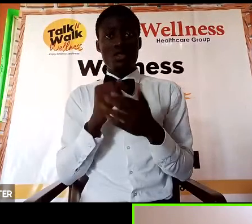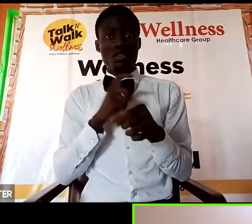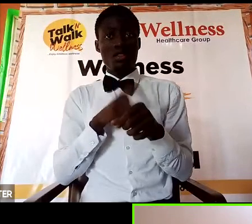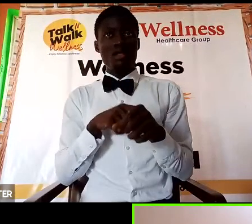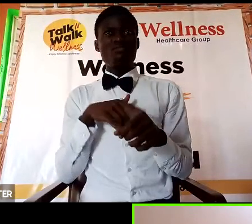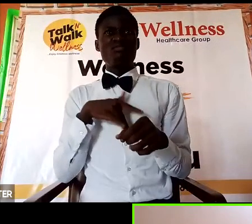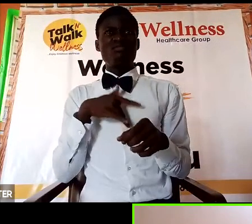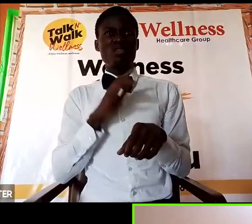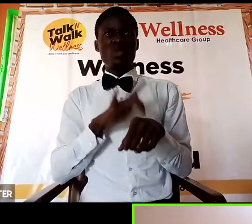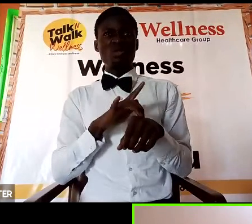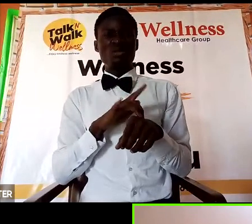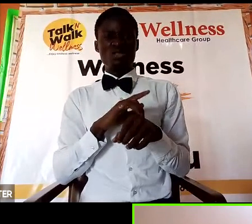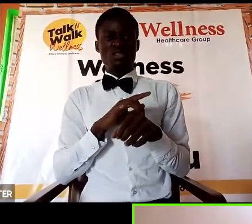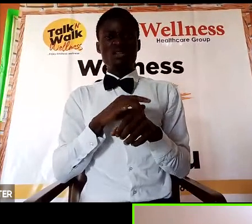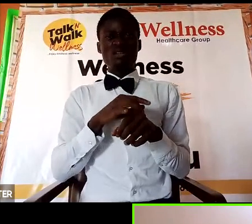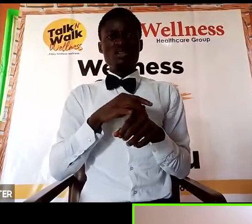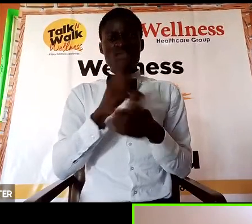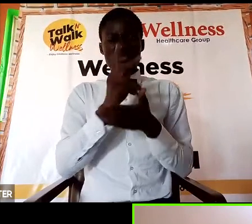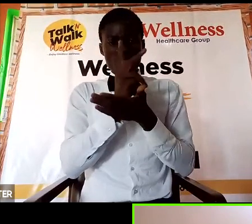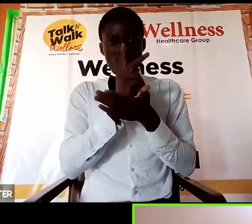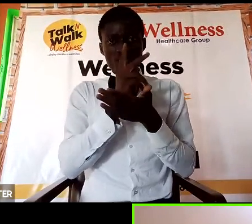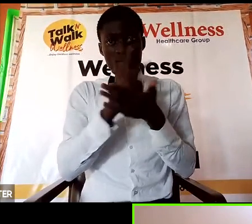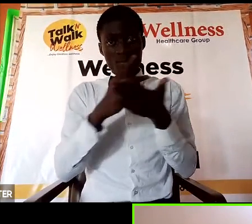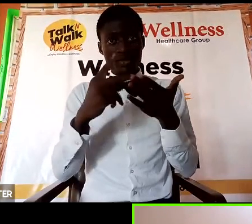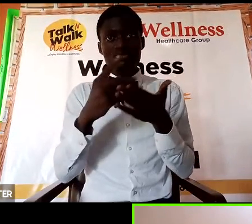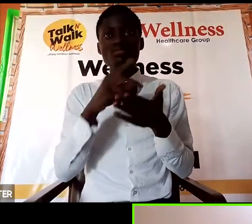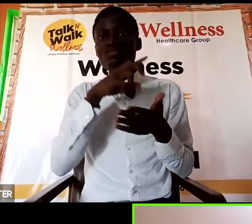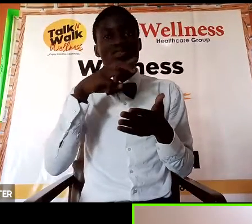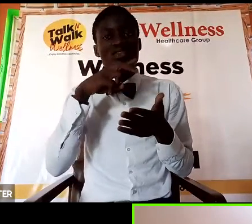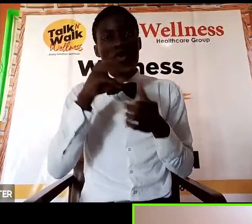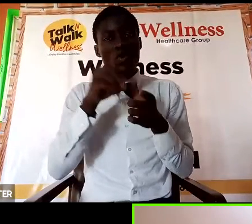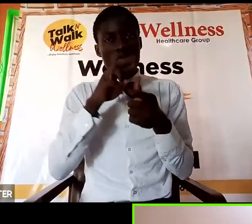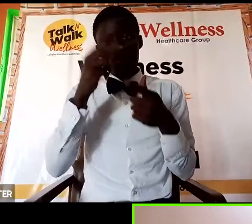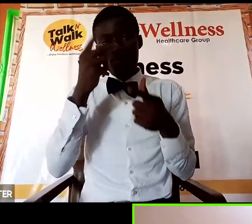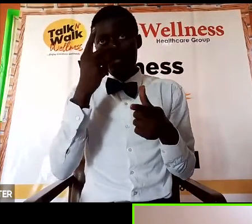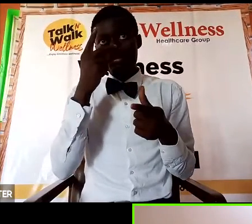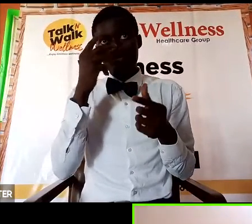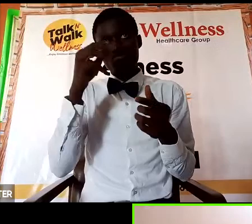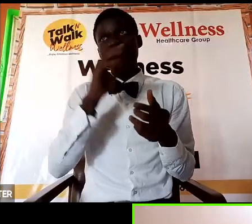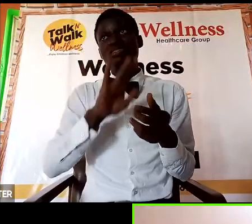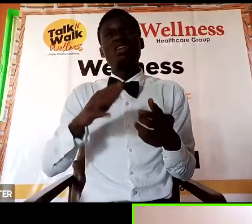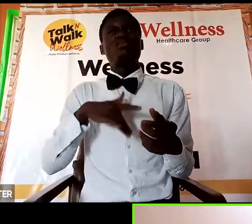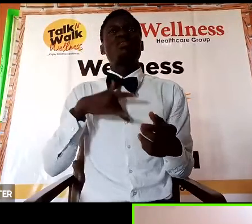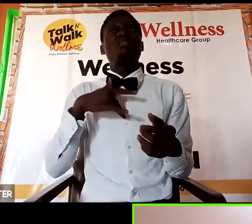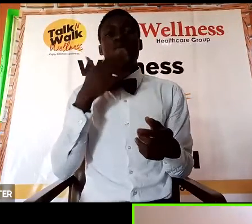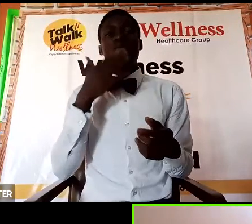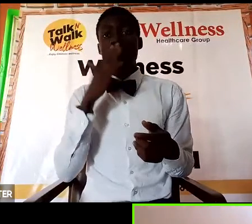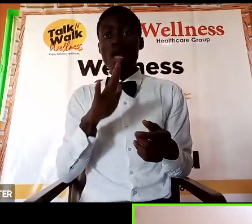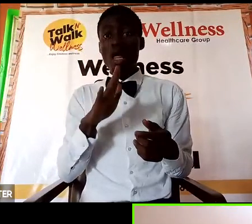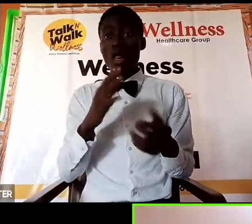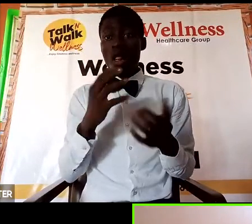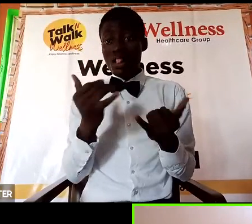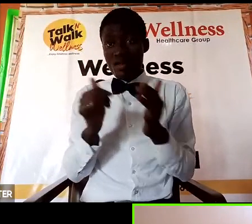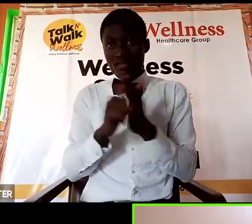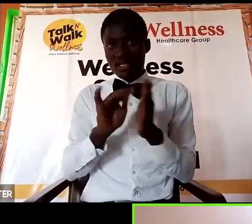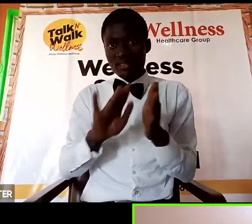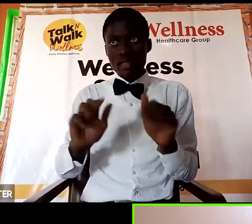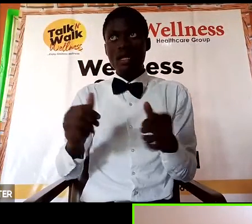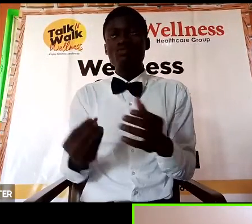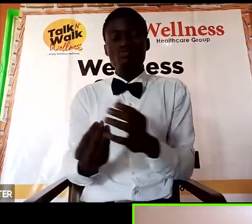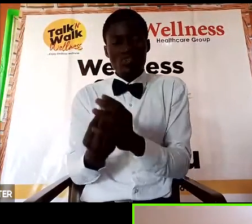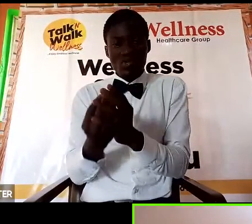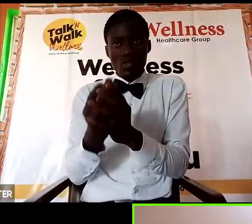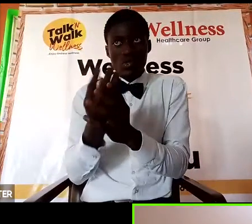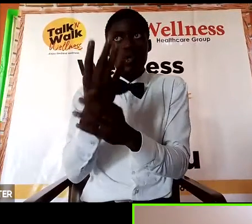bad thing. That's the only explanation the child has. And the child can grow up like that, and that could mess up the rest of that child's